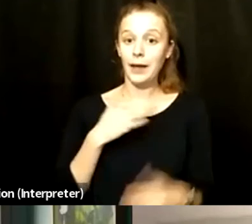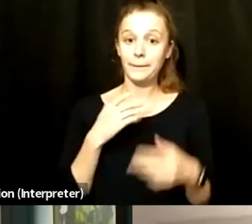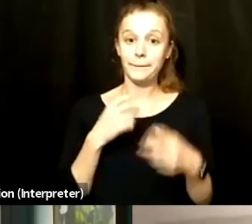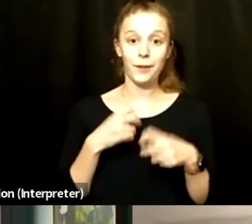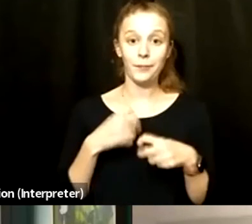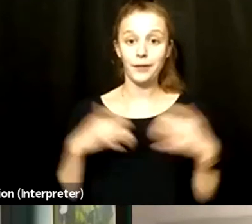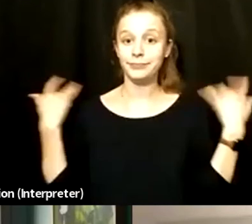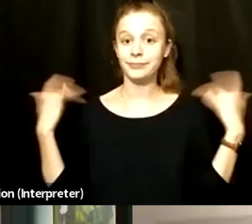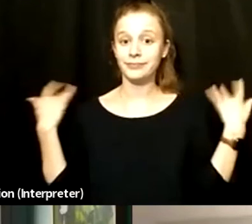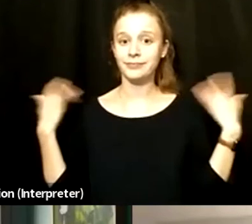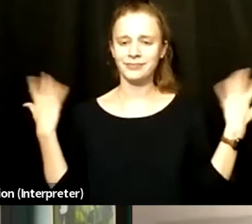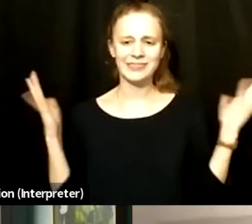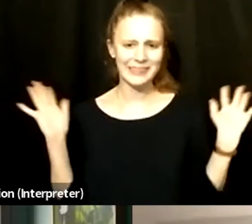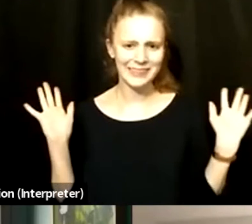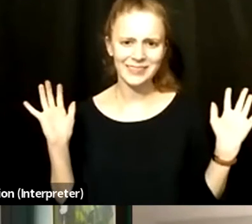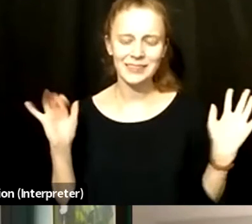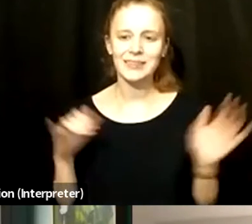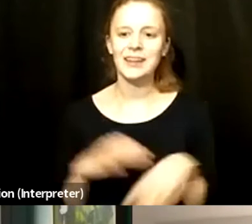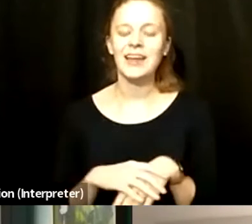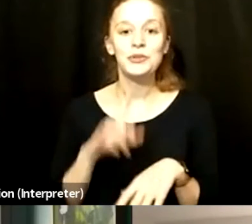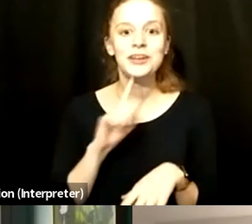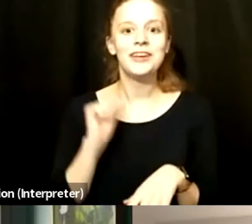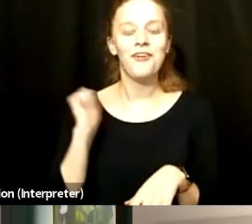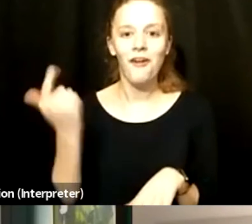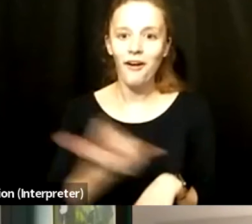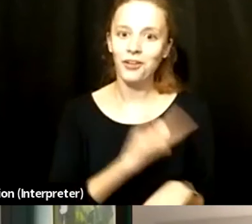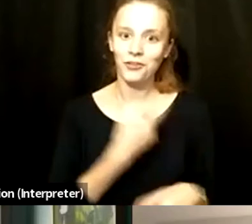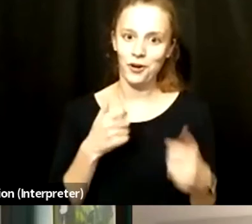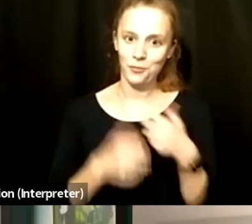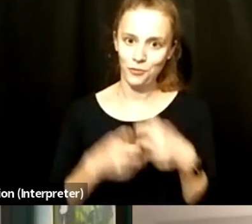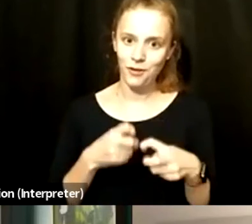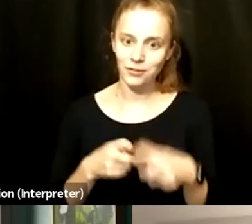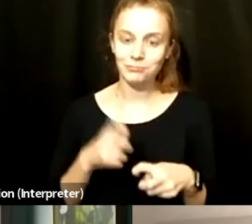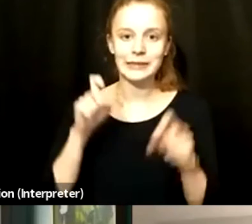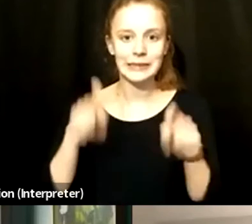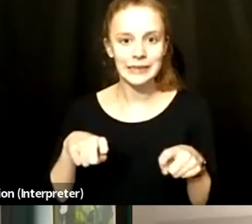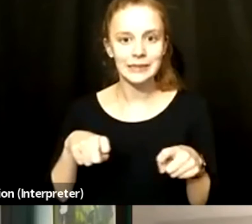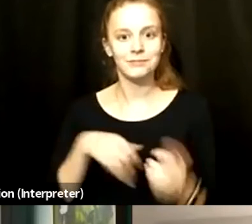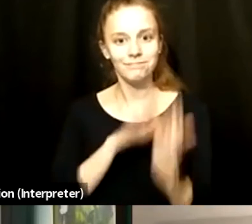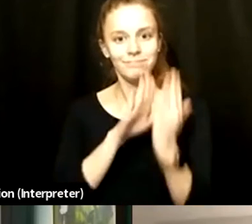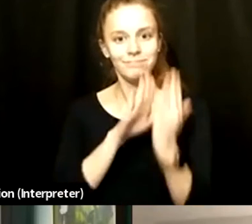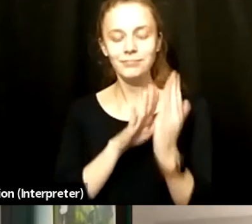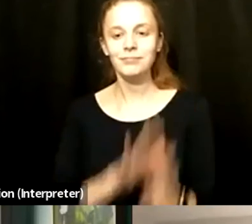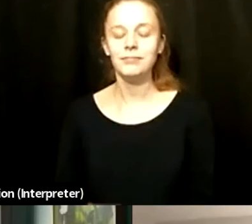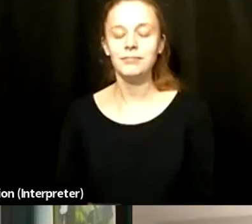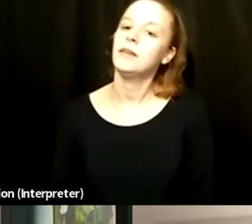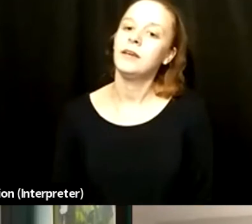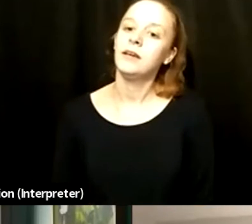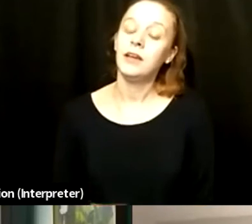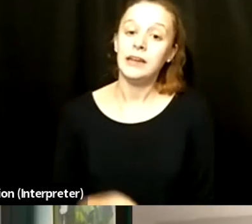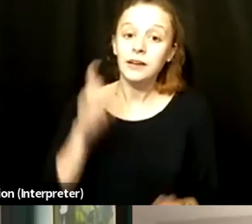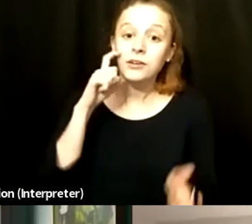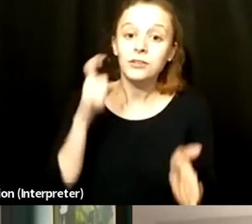it's really, all of our challenge. And so stepping back from that defensiveness is important, and recognizing